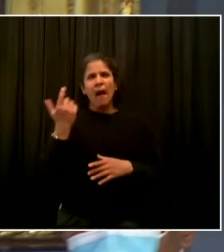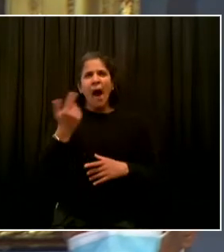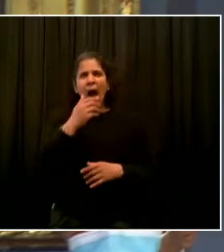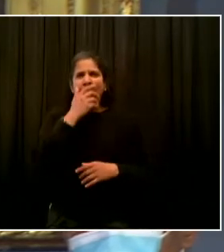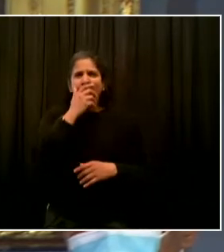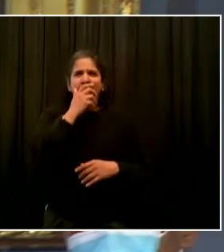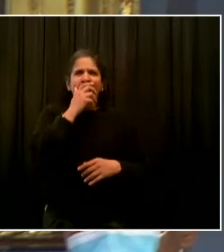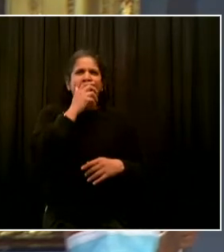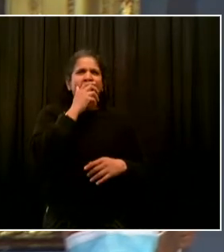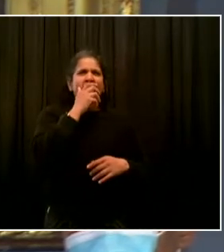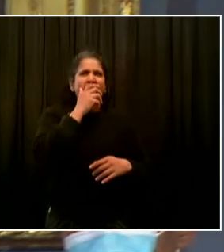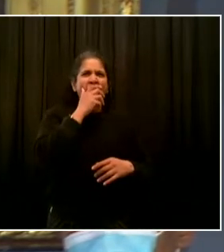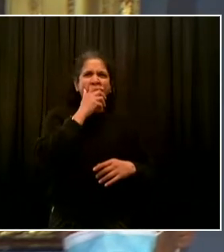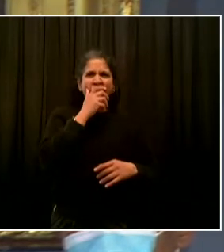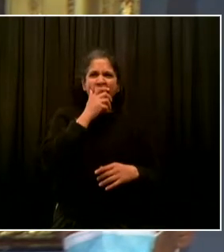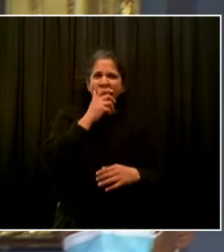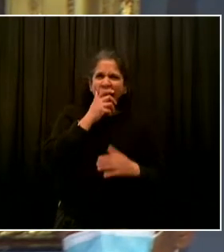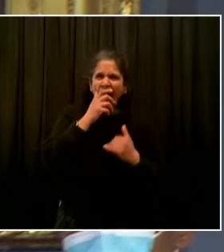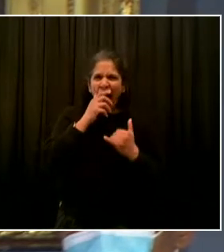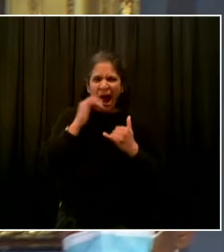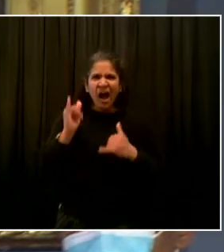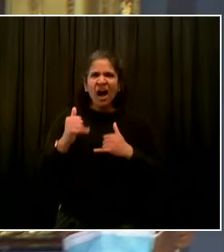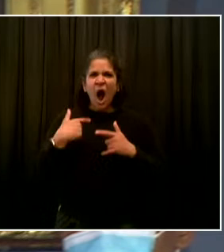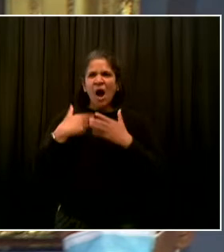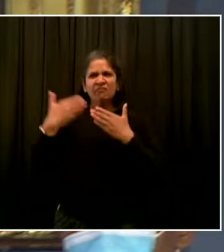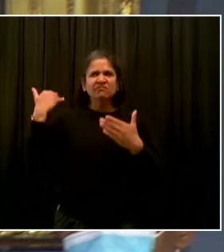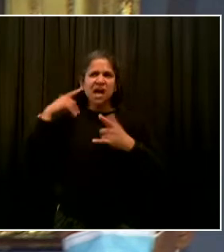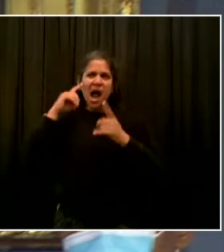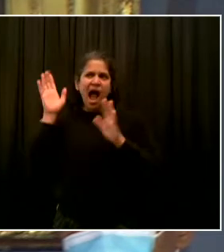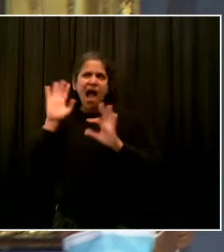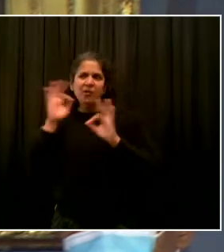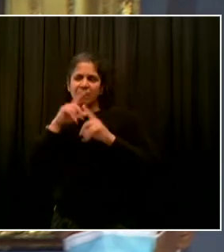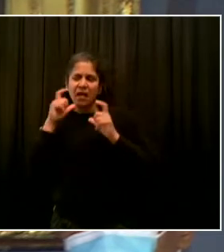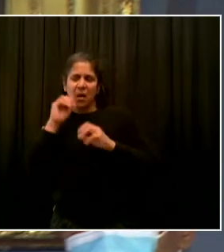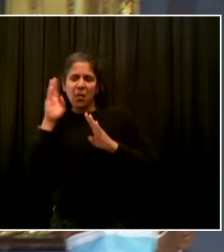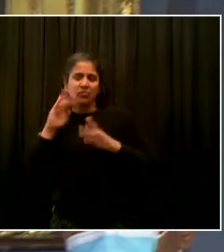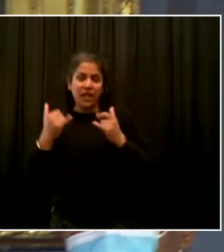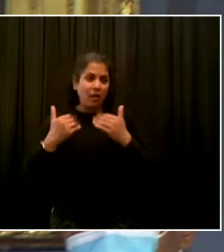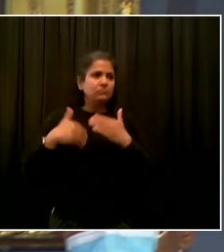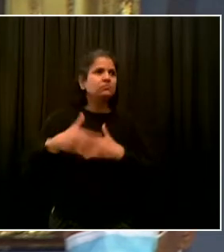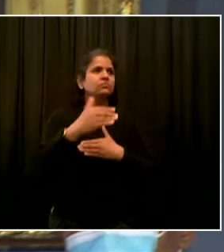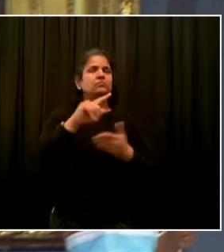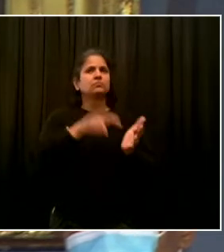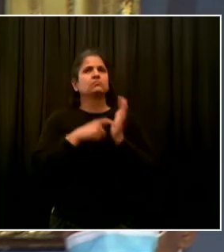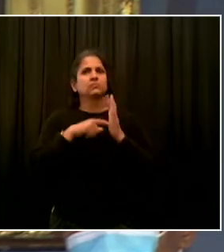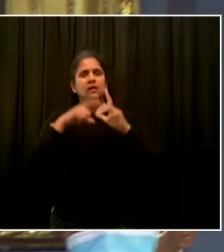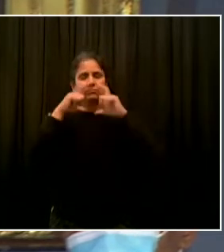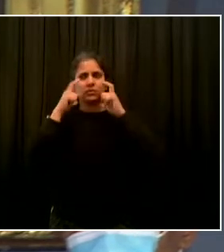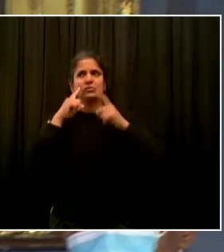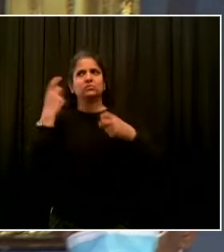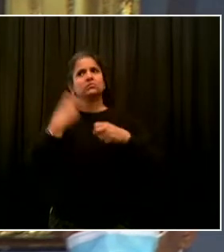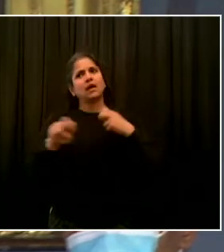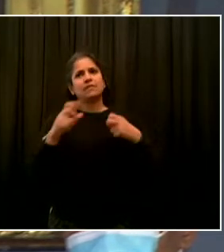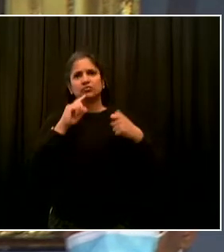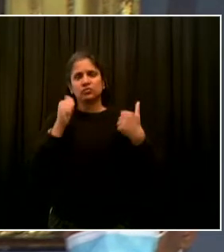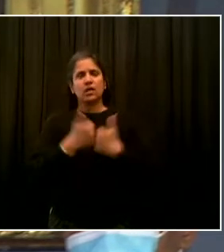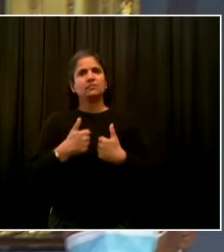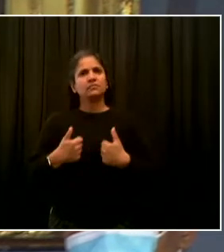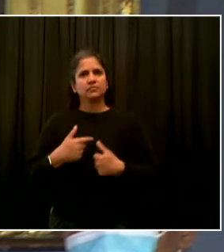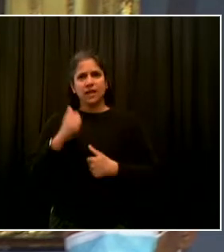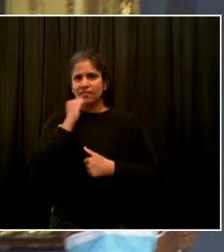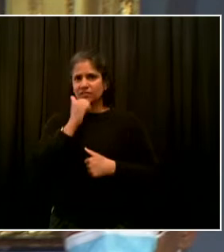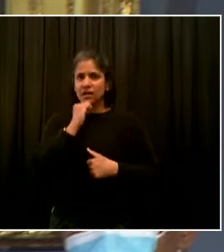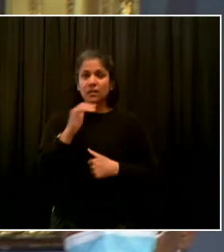ahead with that. We're coming back to you knowing the challenges of this because we're following the data each day and saying, well, let's look at the